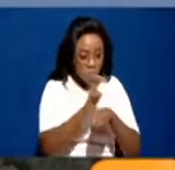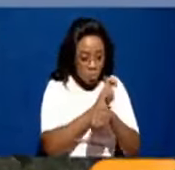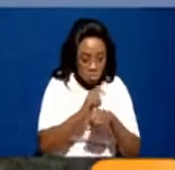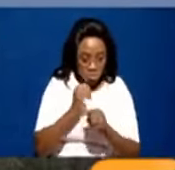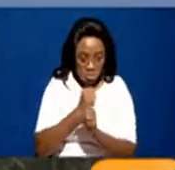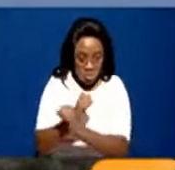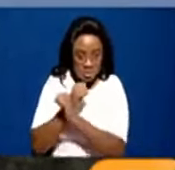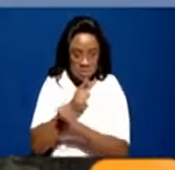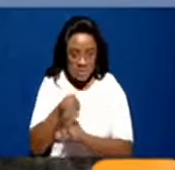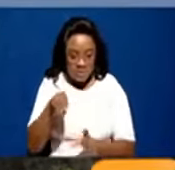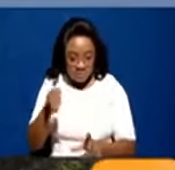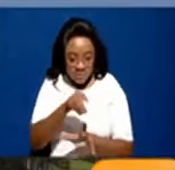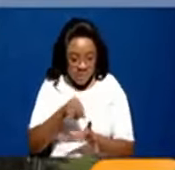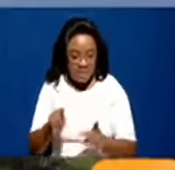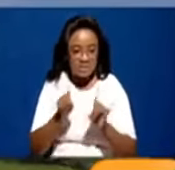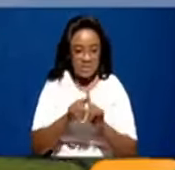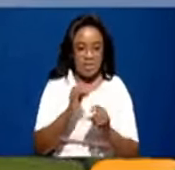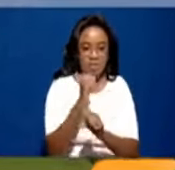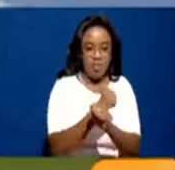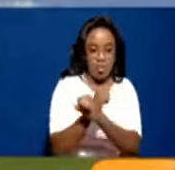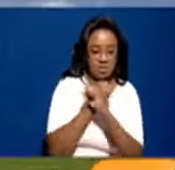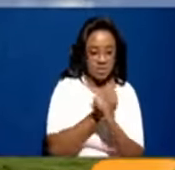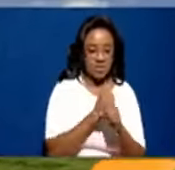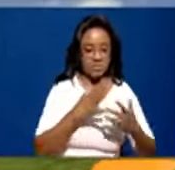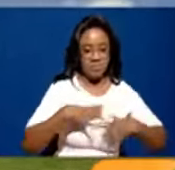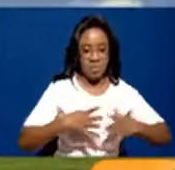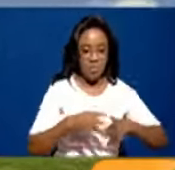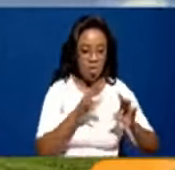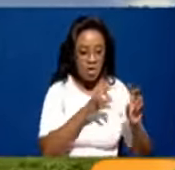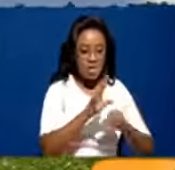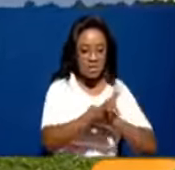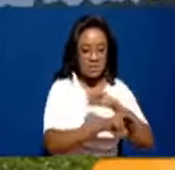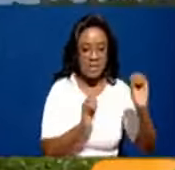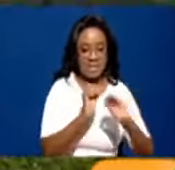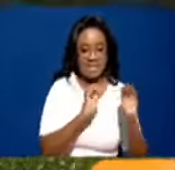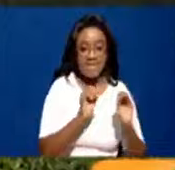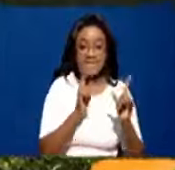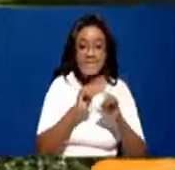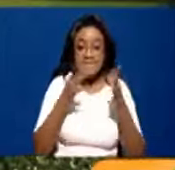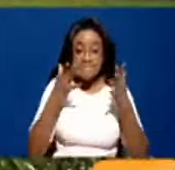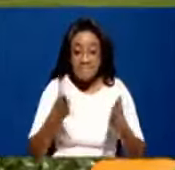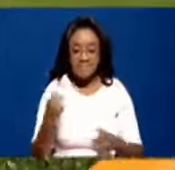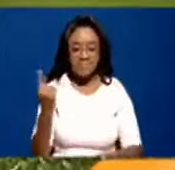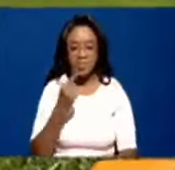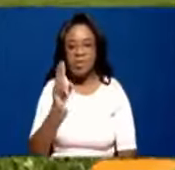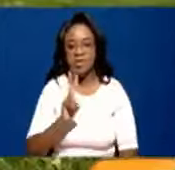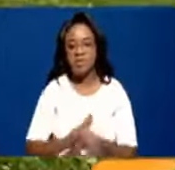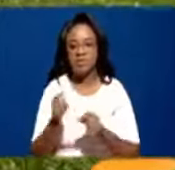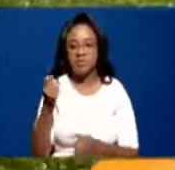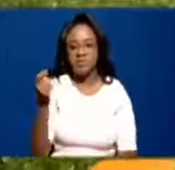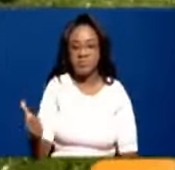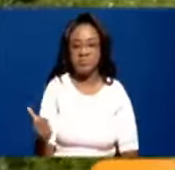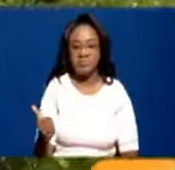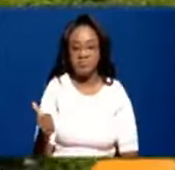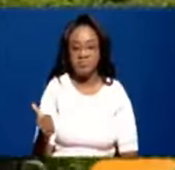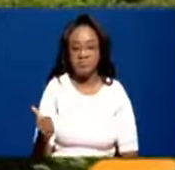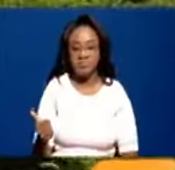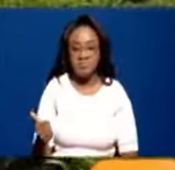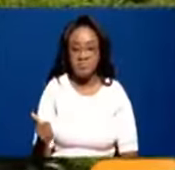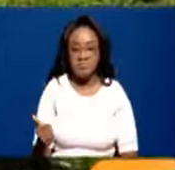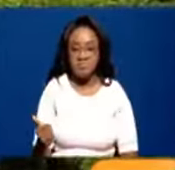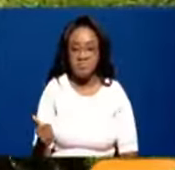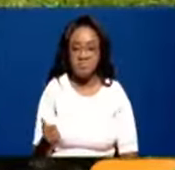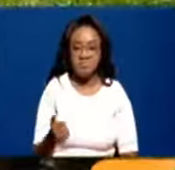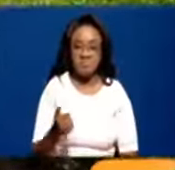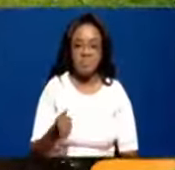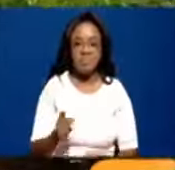But for now, we are only using maybe a supervisor, a cut, and a tractor only. So that's the first thing we just met. Another issue, when you